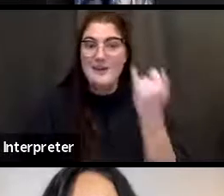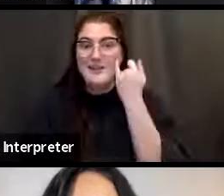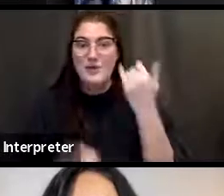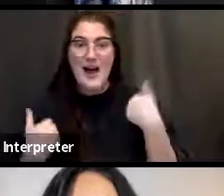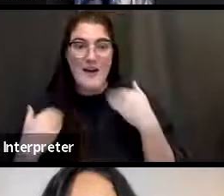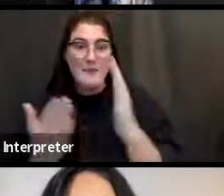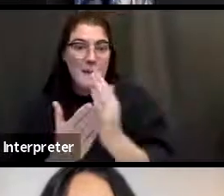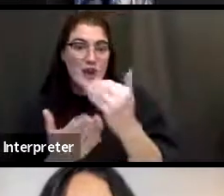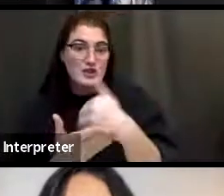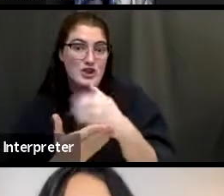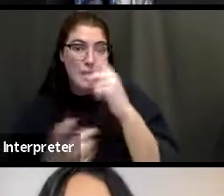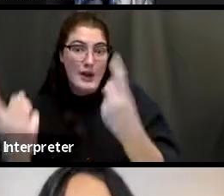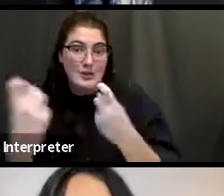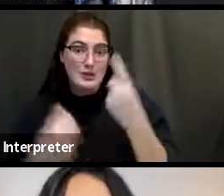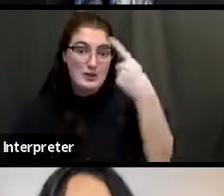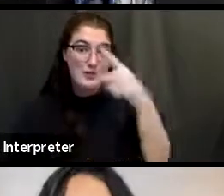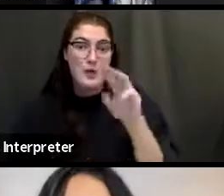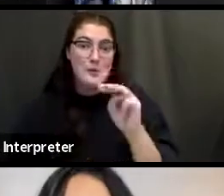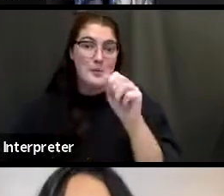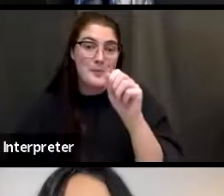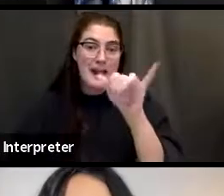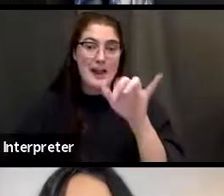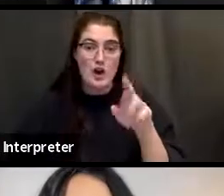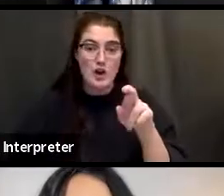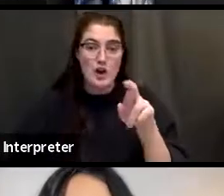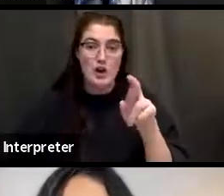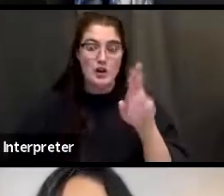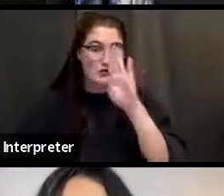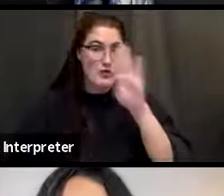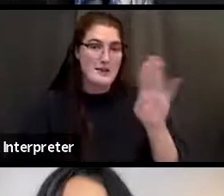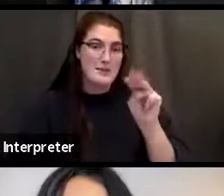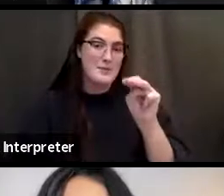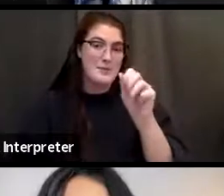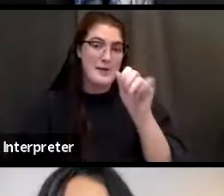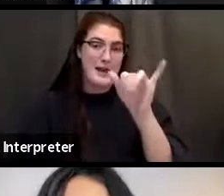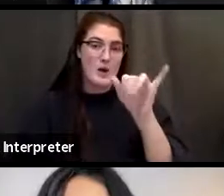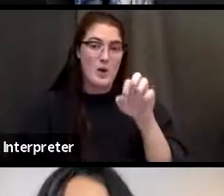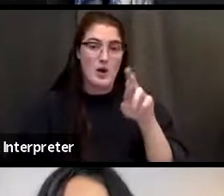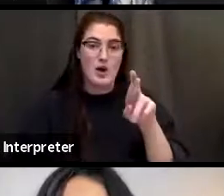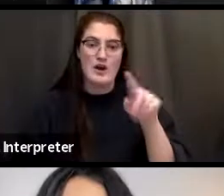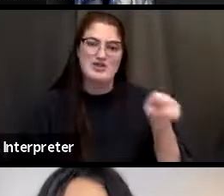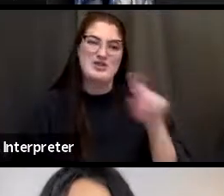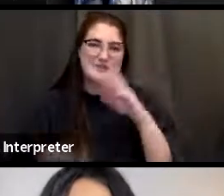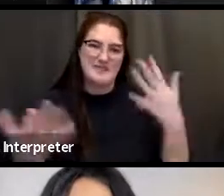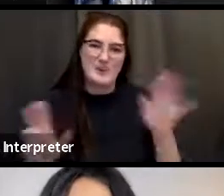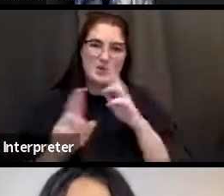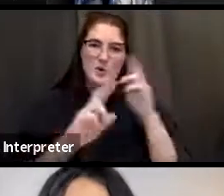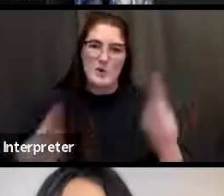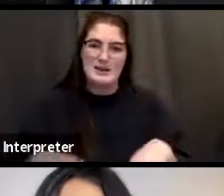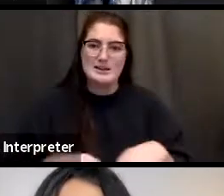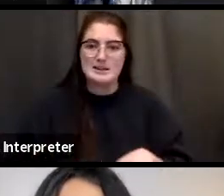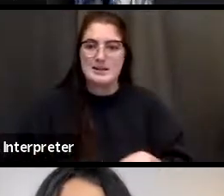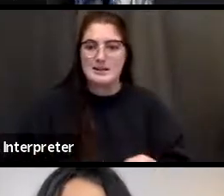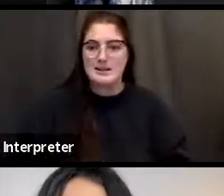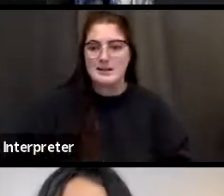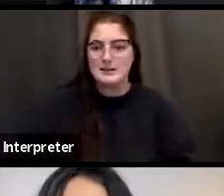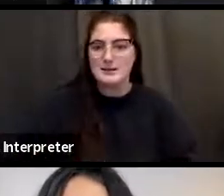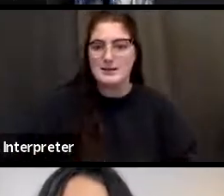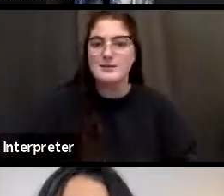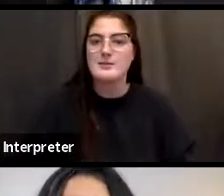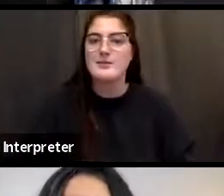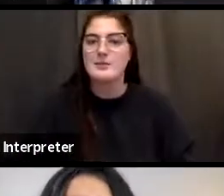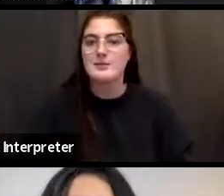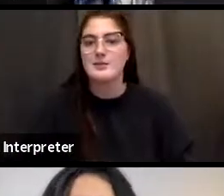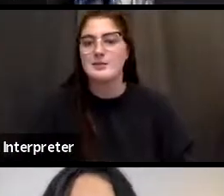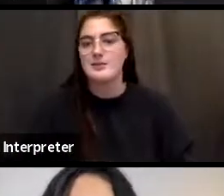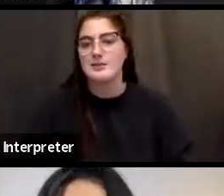questions for the mayor, please direct them to the mayor as she has requested. Is that Jason? Okay.